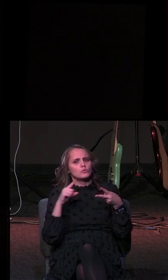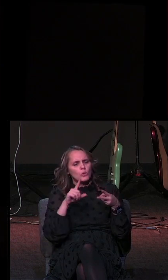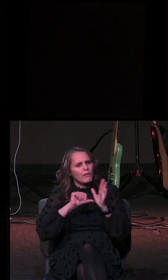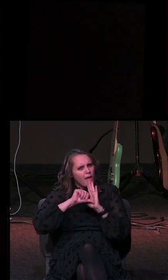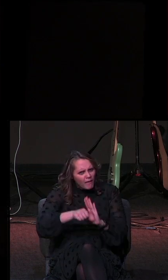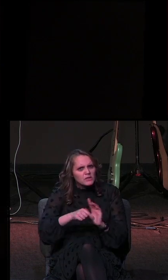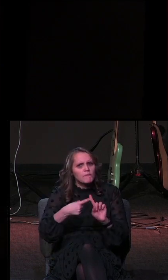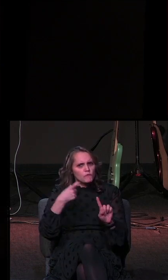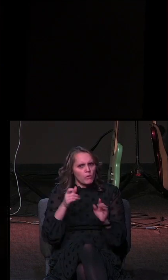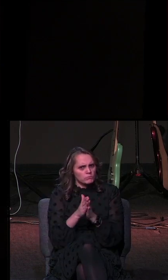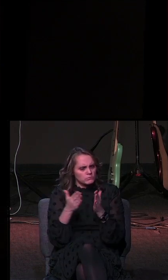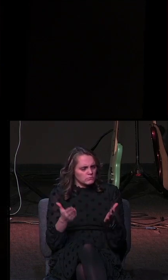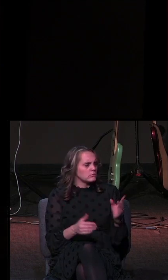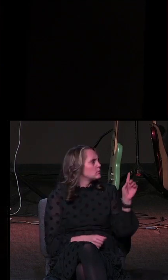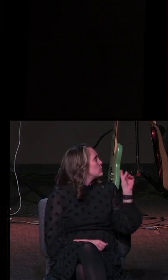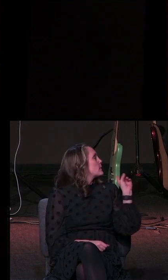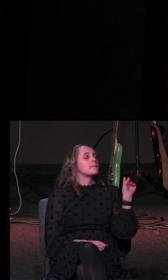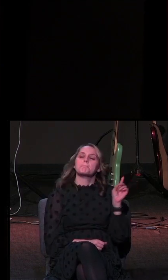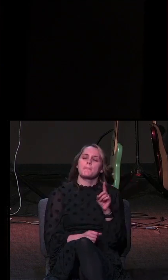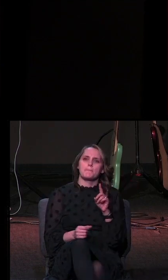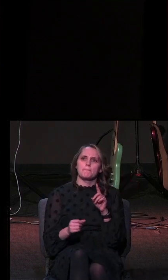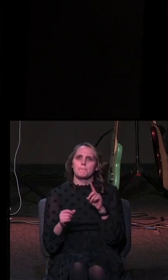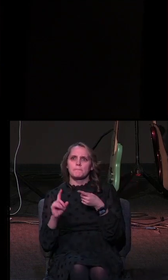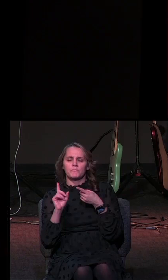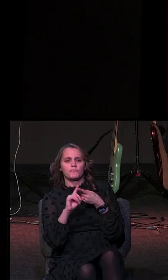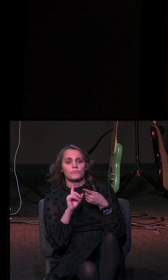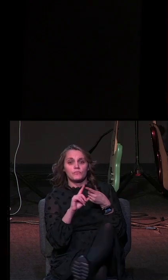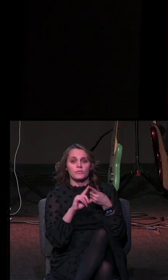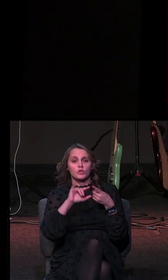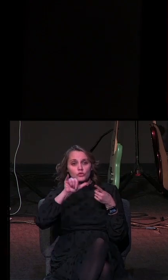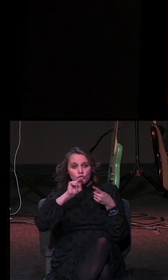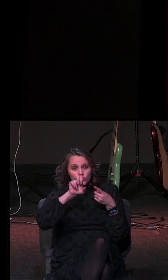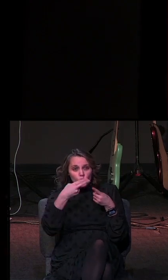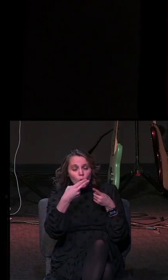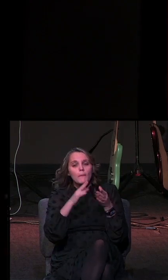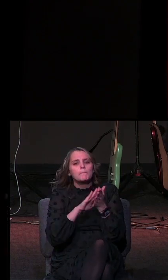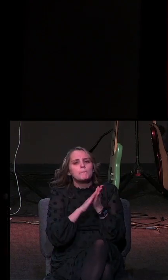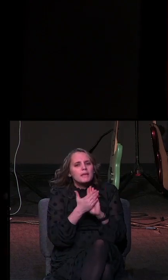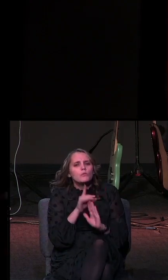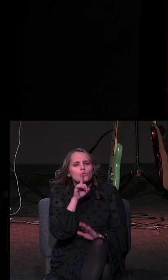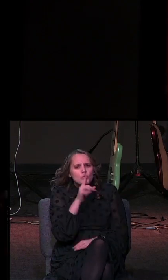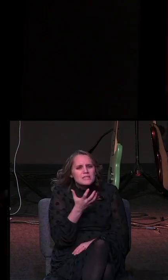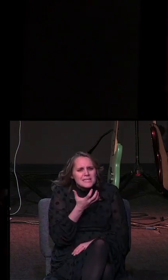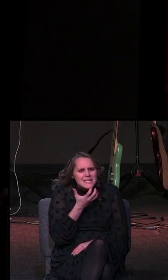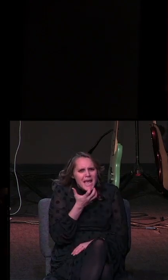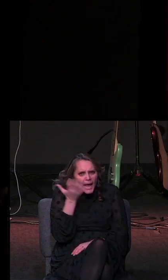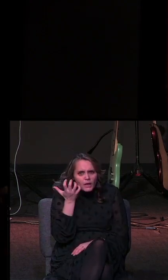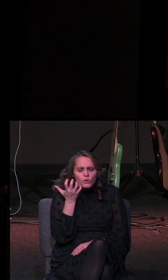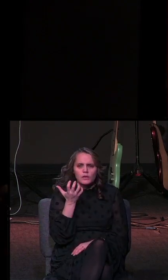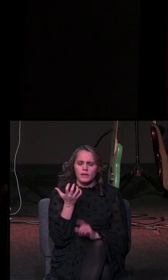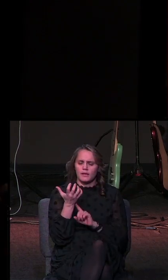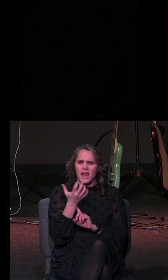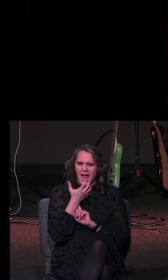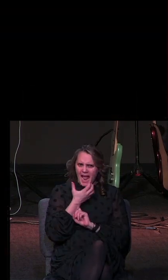The first thing it says that I want to draw out is, it says that Jonah became very, very angry. Now, angry there, when it uses